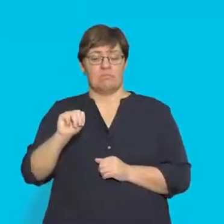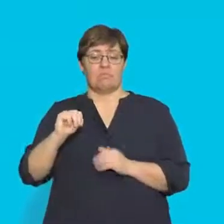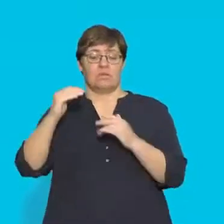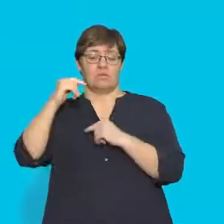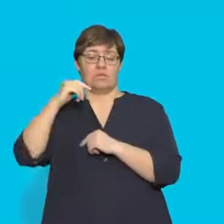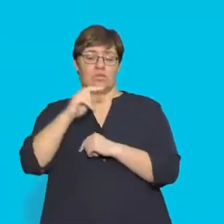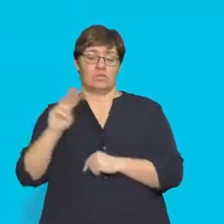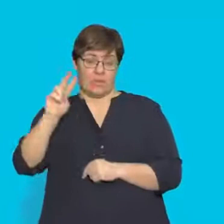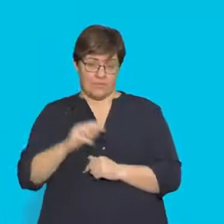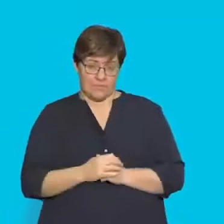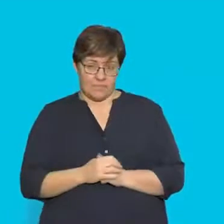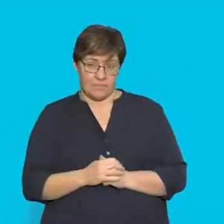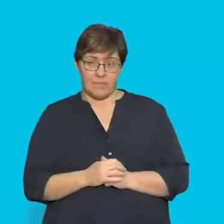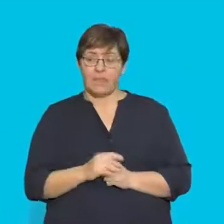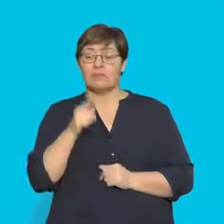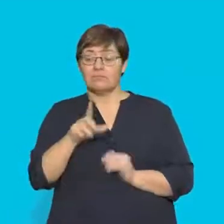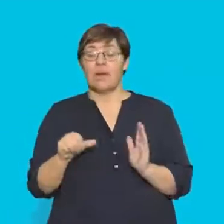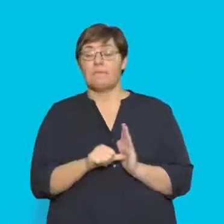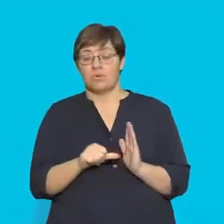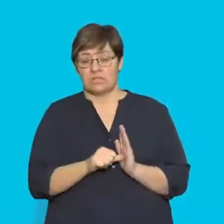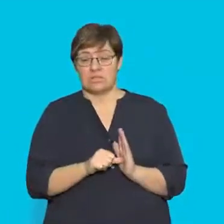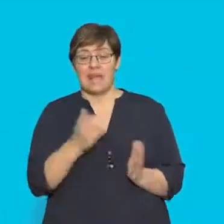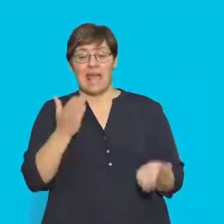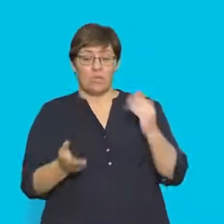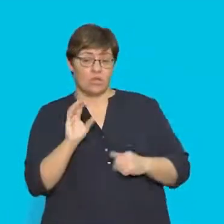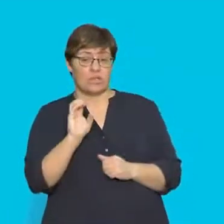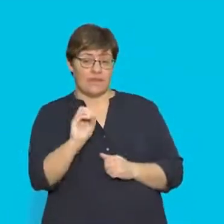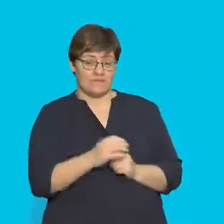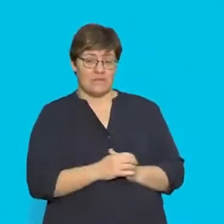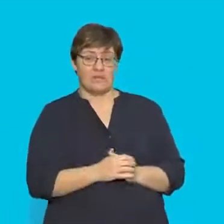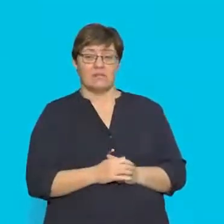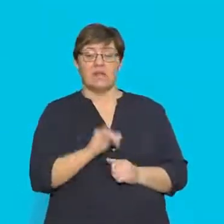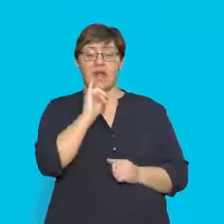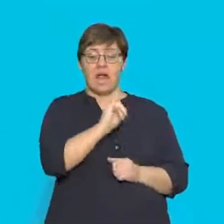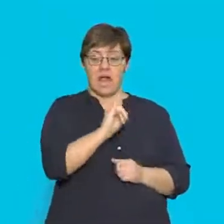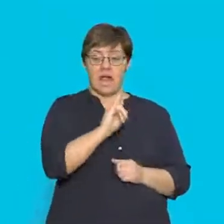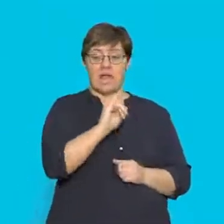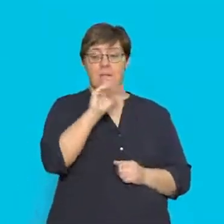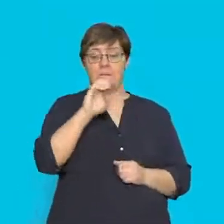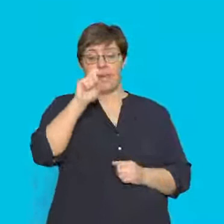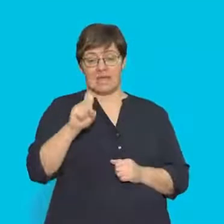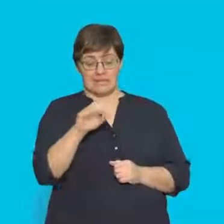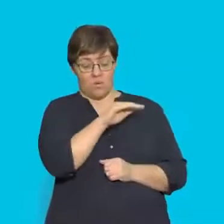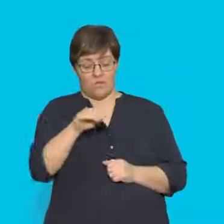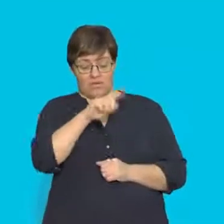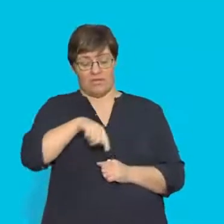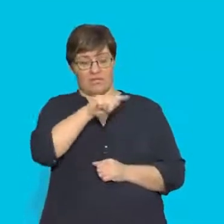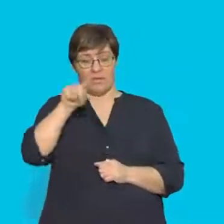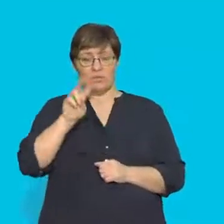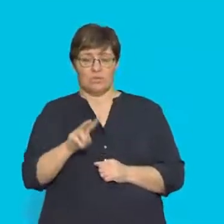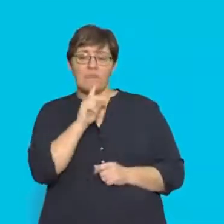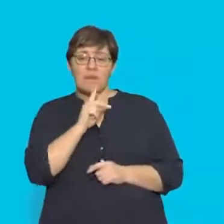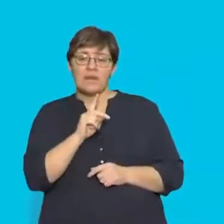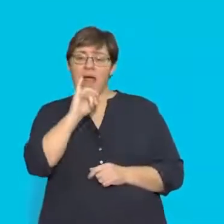very important value. And we've got an equation for it where we say I max is that. This is the average value for